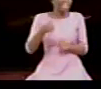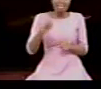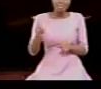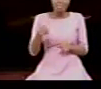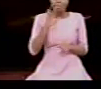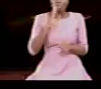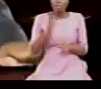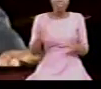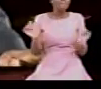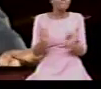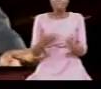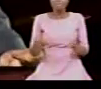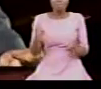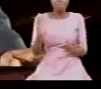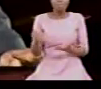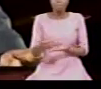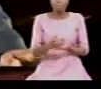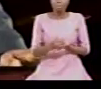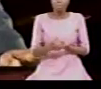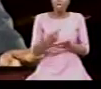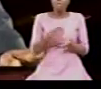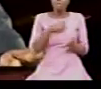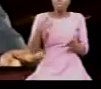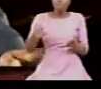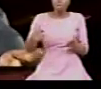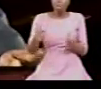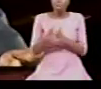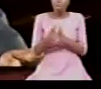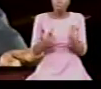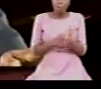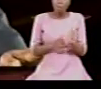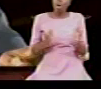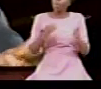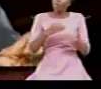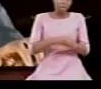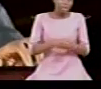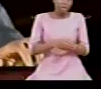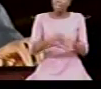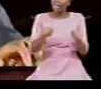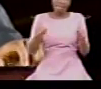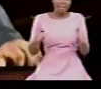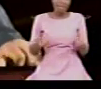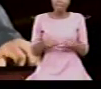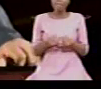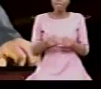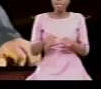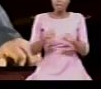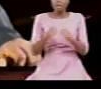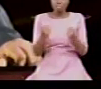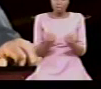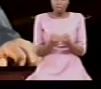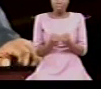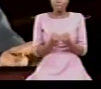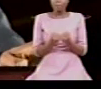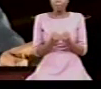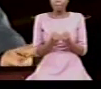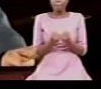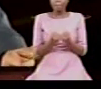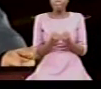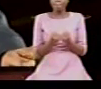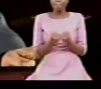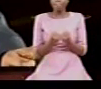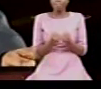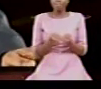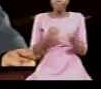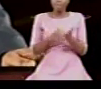the same thing you will reap. So the law cuts across every strata of the society. And he said, look at it